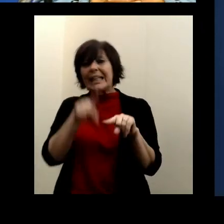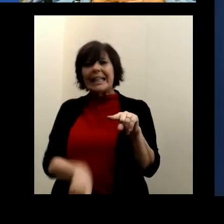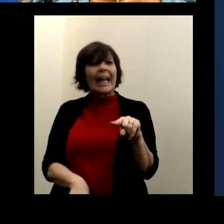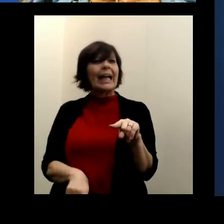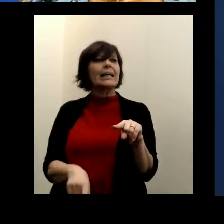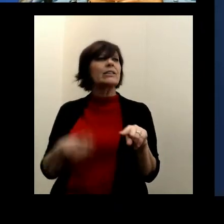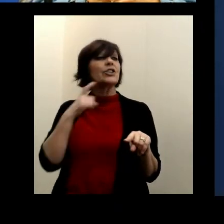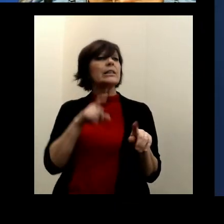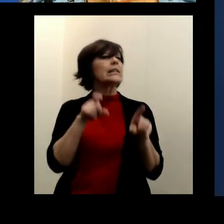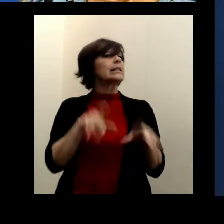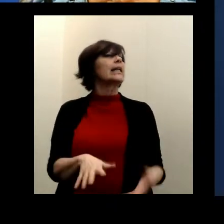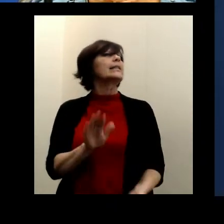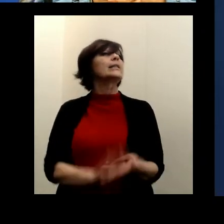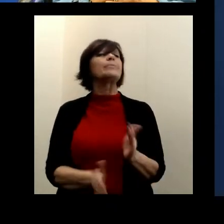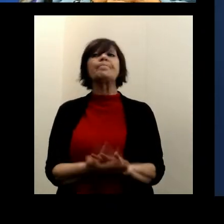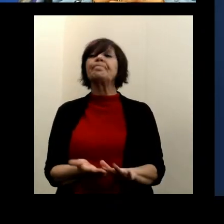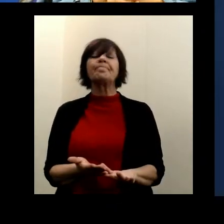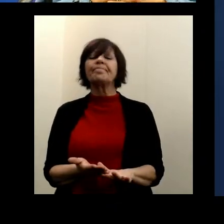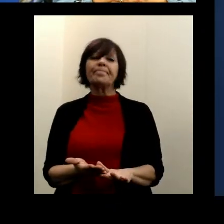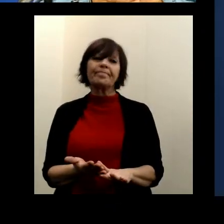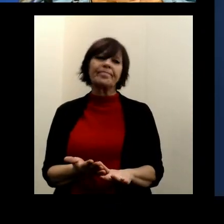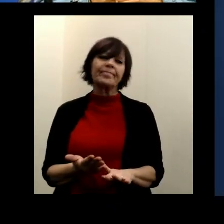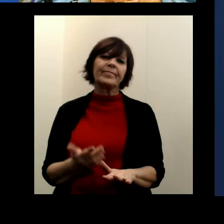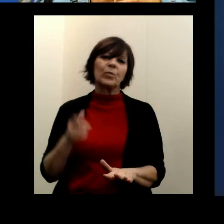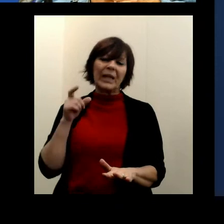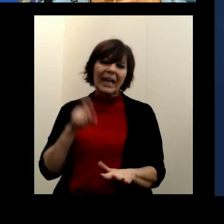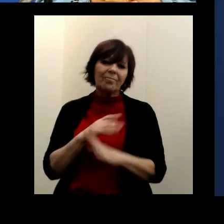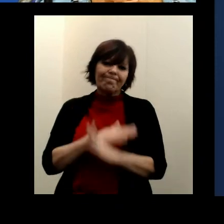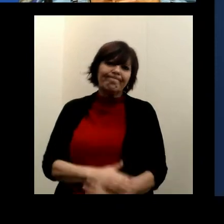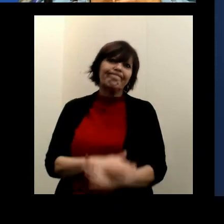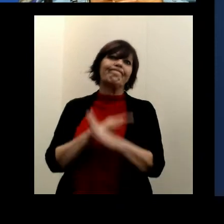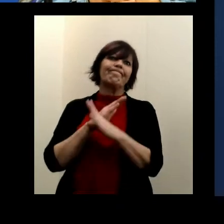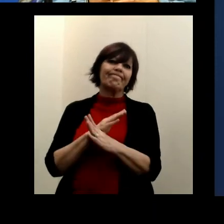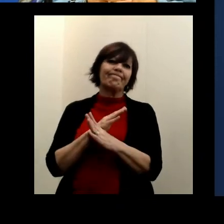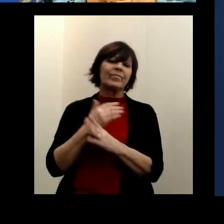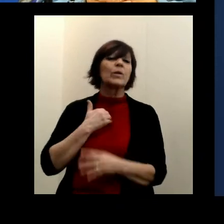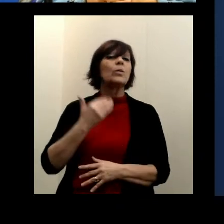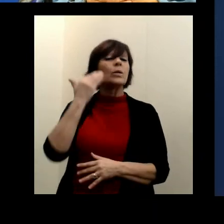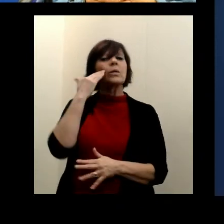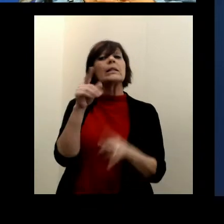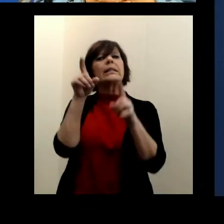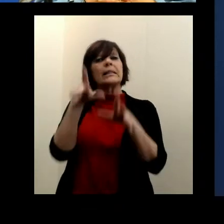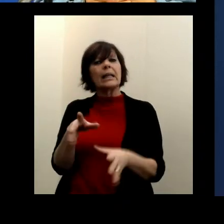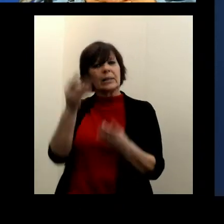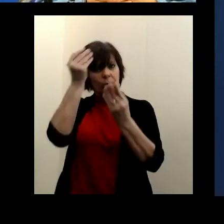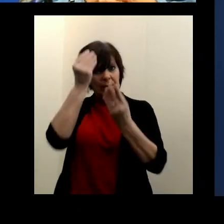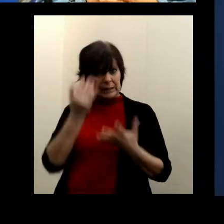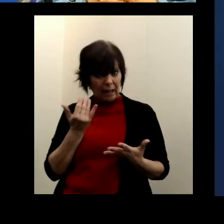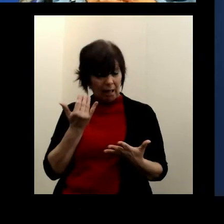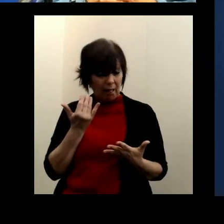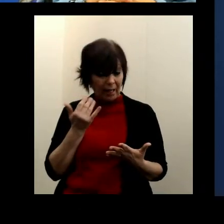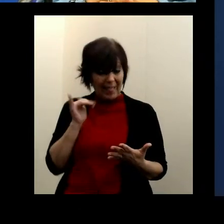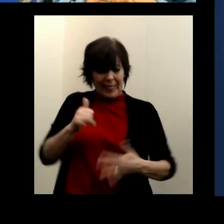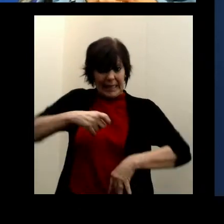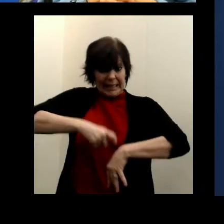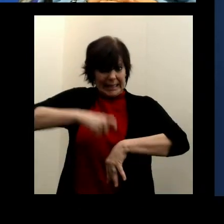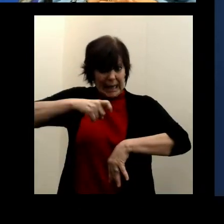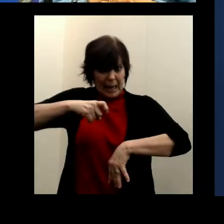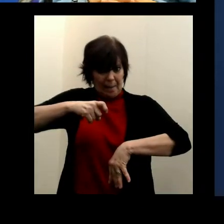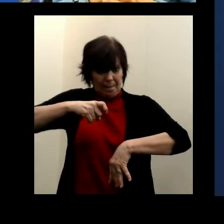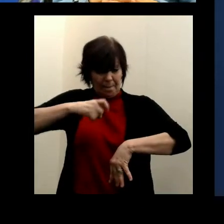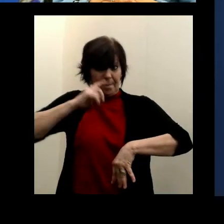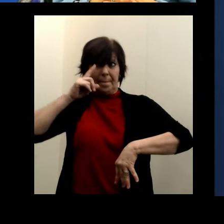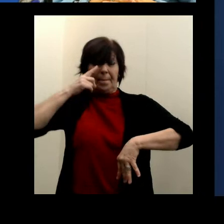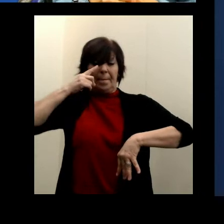out of this pandemic. So we know that a test will tell us at the point of time when you had the